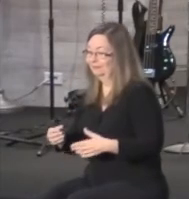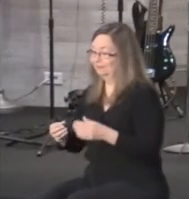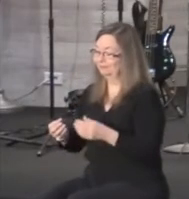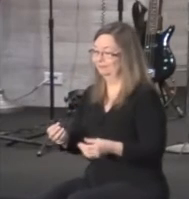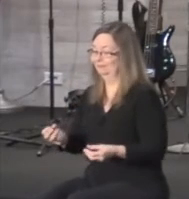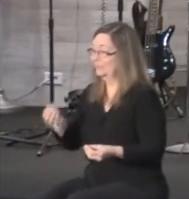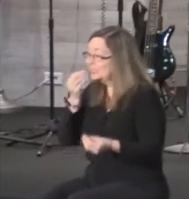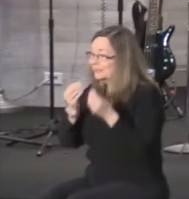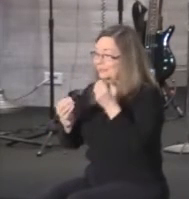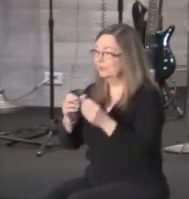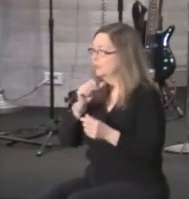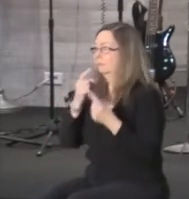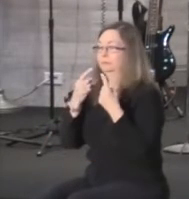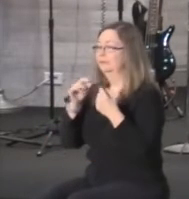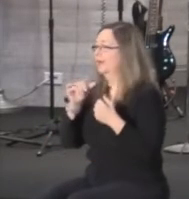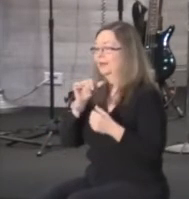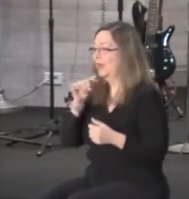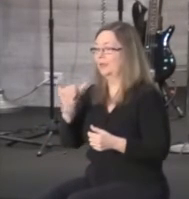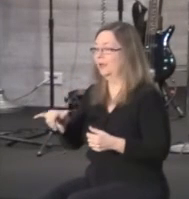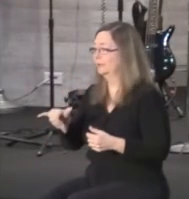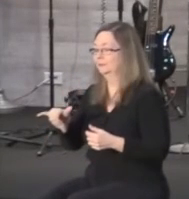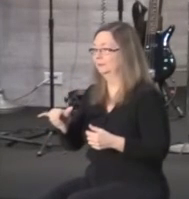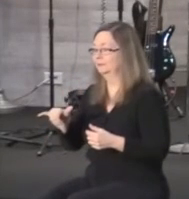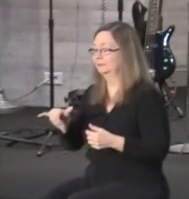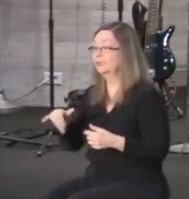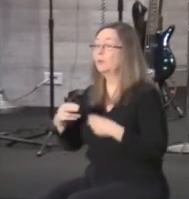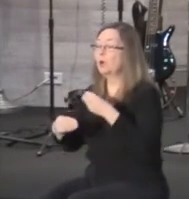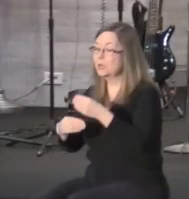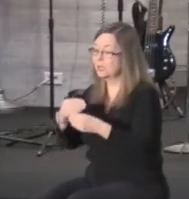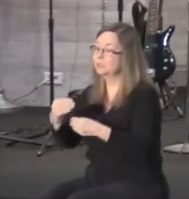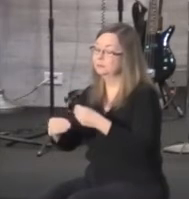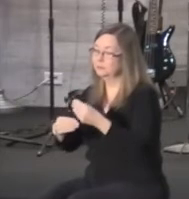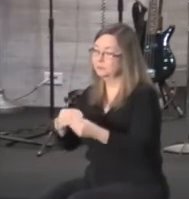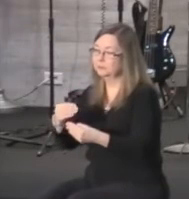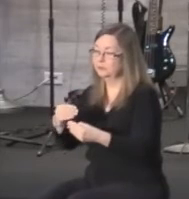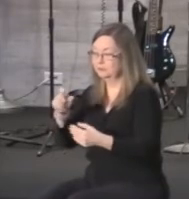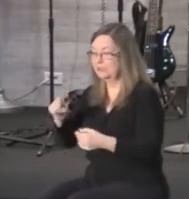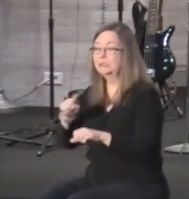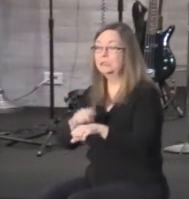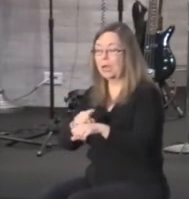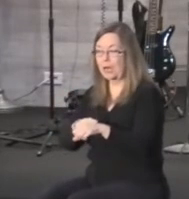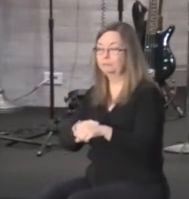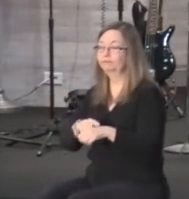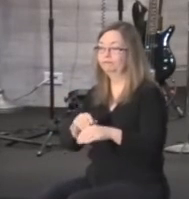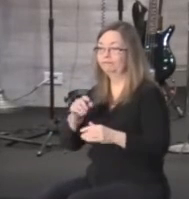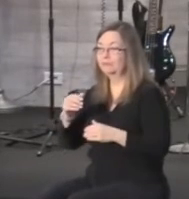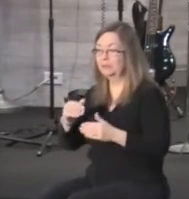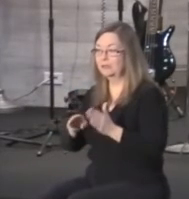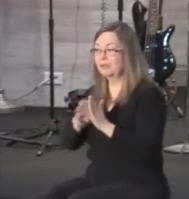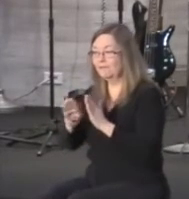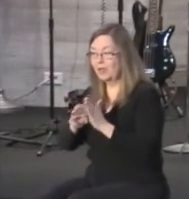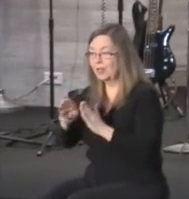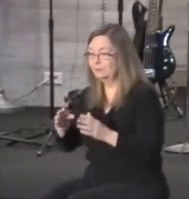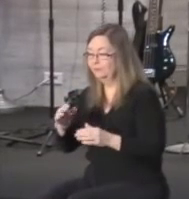right? It doesn't work that way, does it? It's a process. And it takes a while to work them to the point where they're